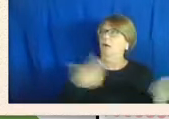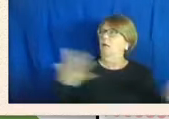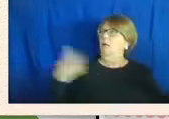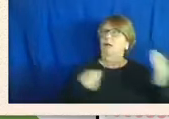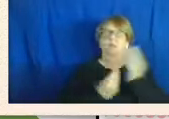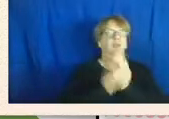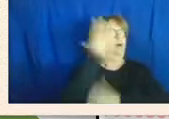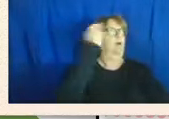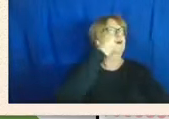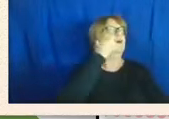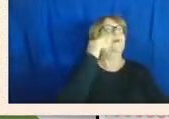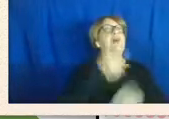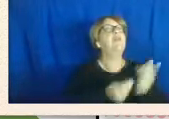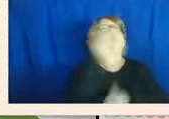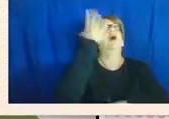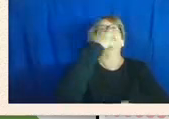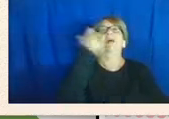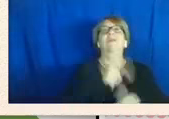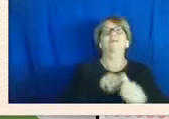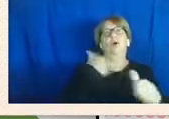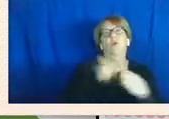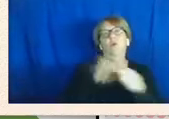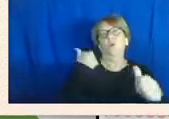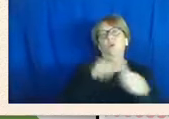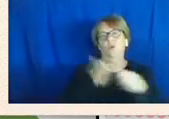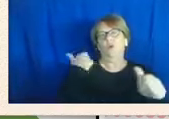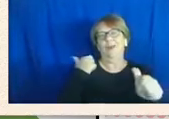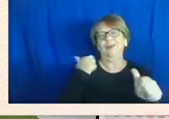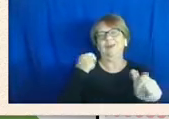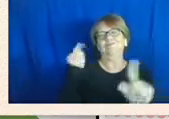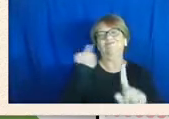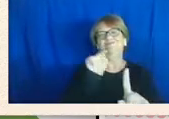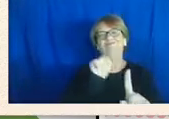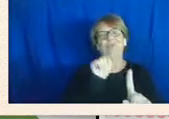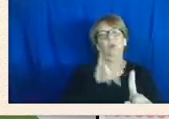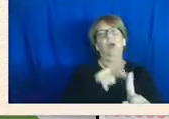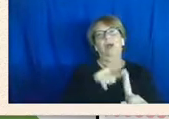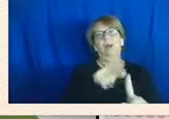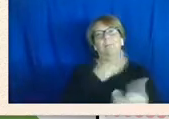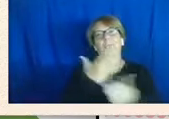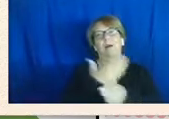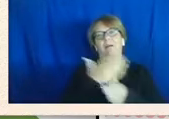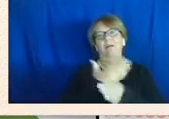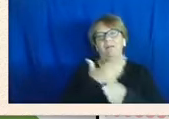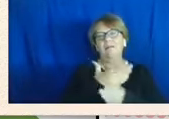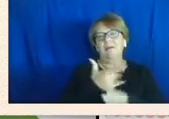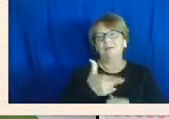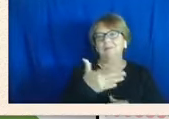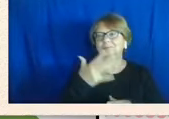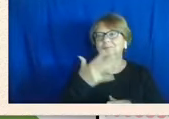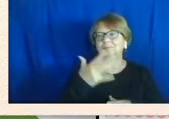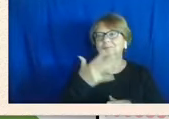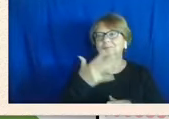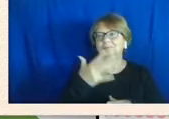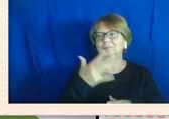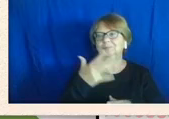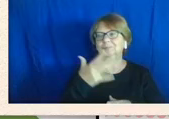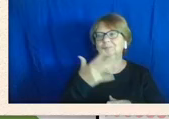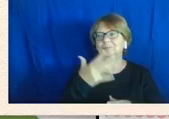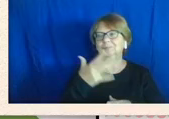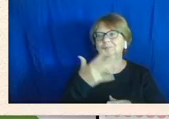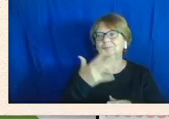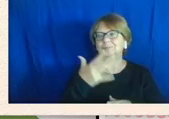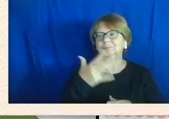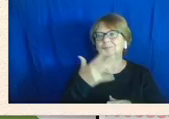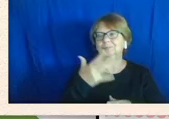they're avoiding the things that bother them, which we know unfortunately does not work long term to treat anxiety. If it did,